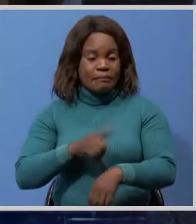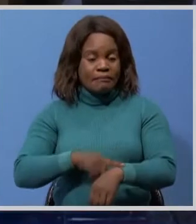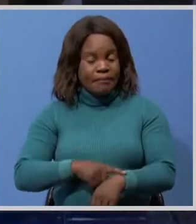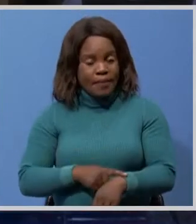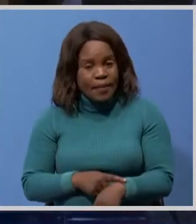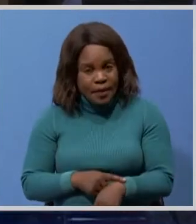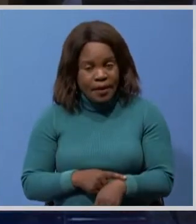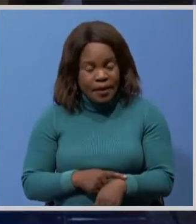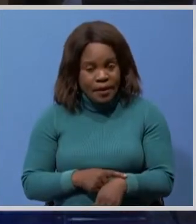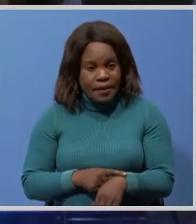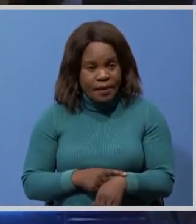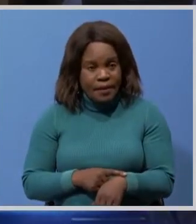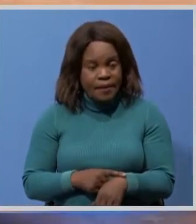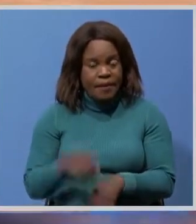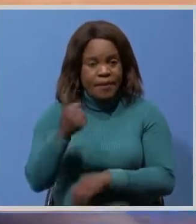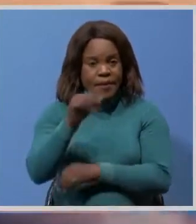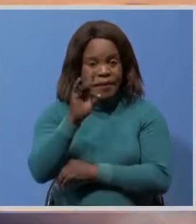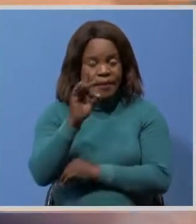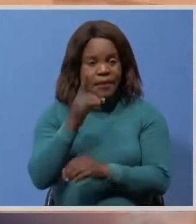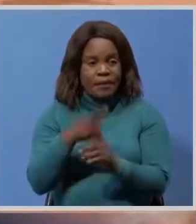is 18 months.